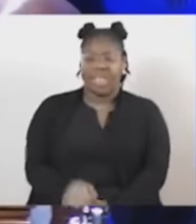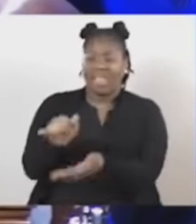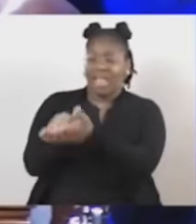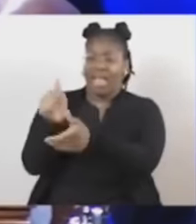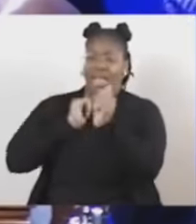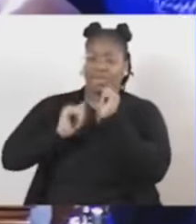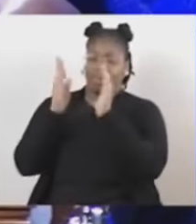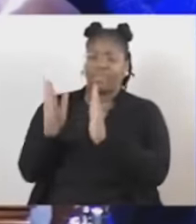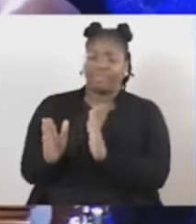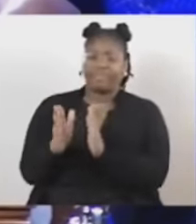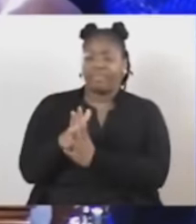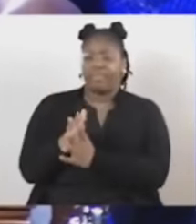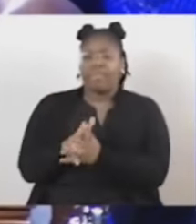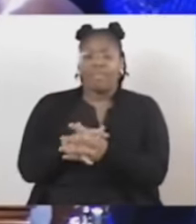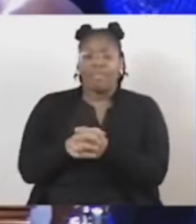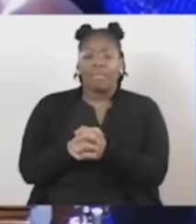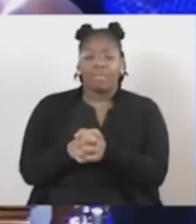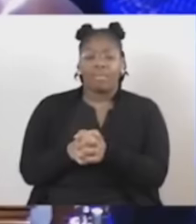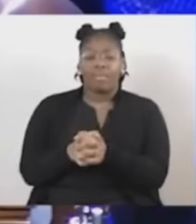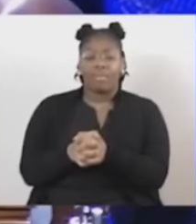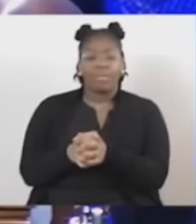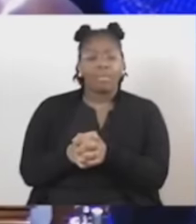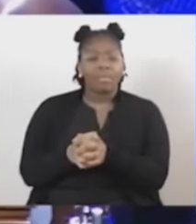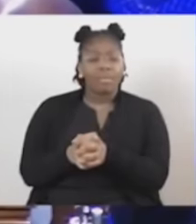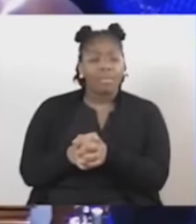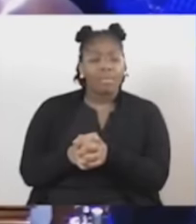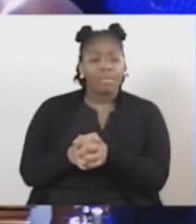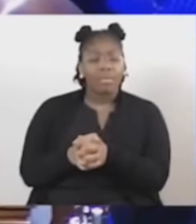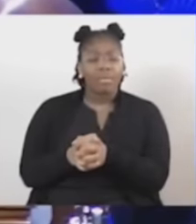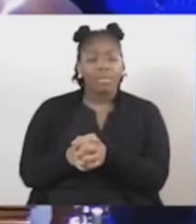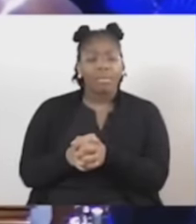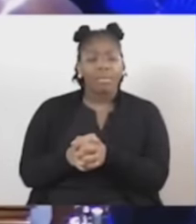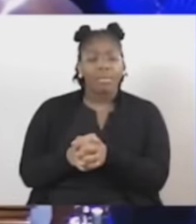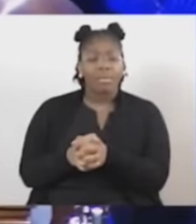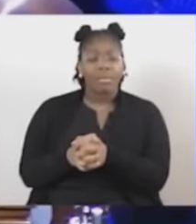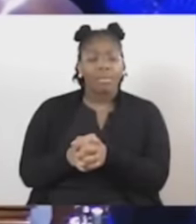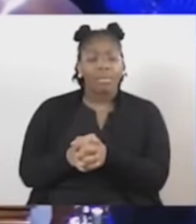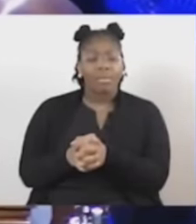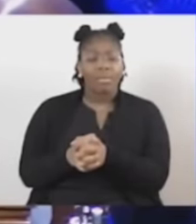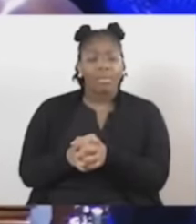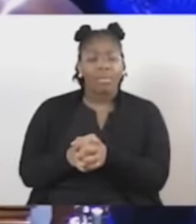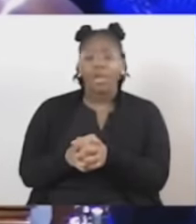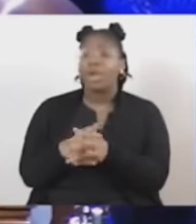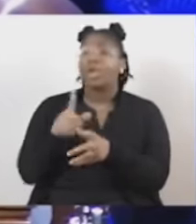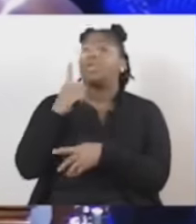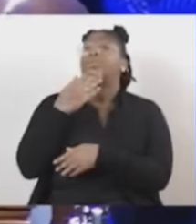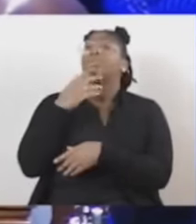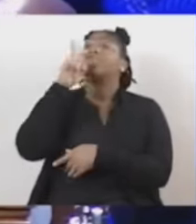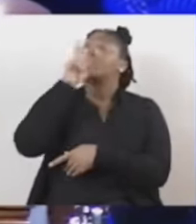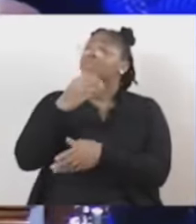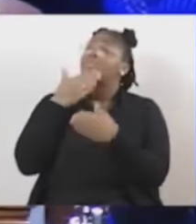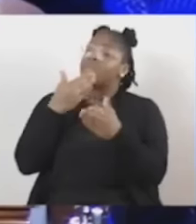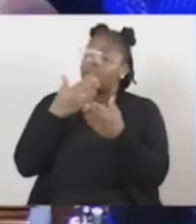I'm talking to tonight, but be grateful that God keeps pushing it, whatever